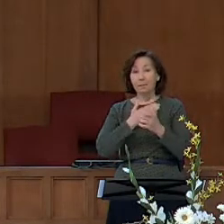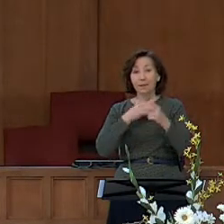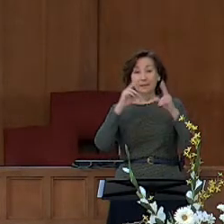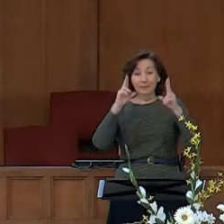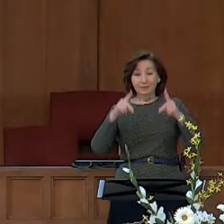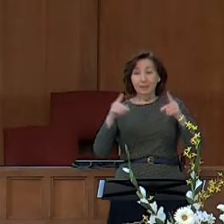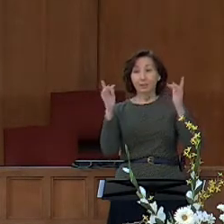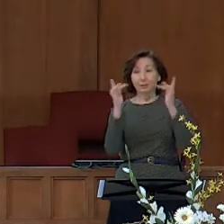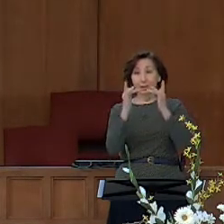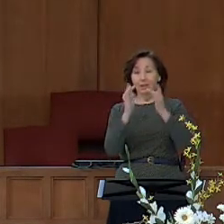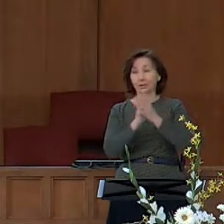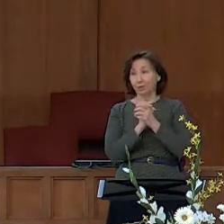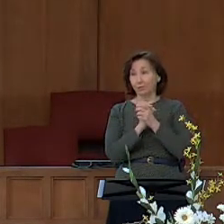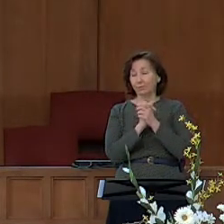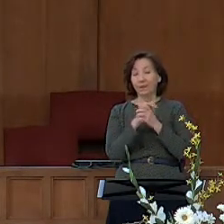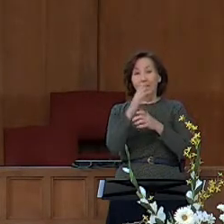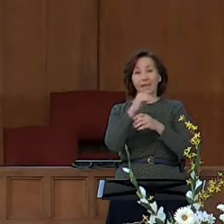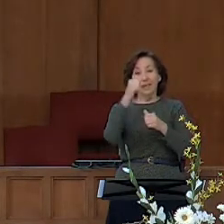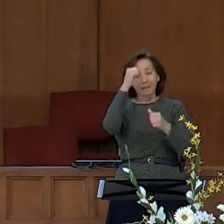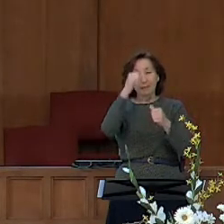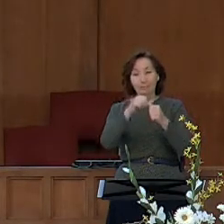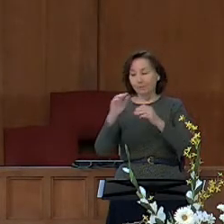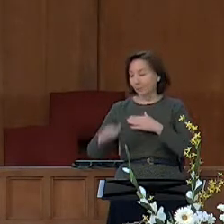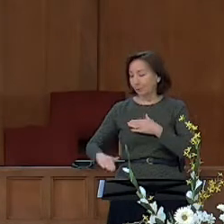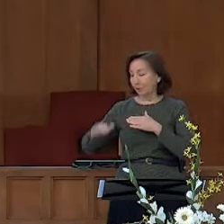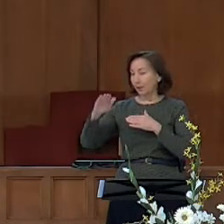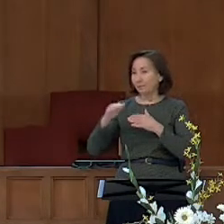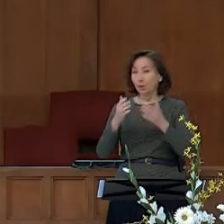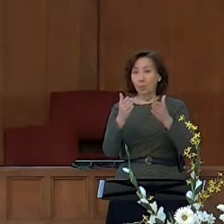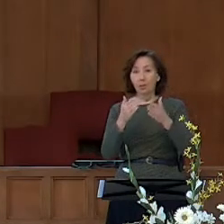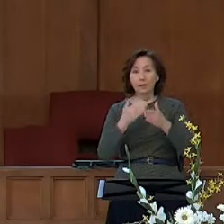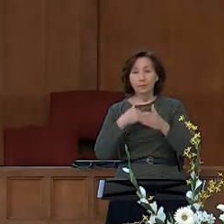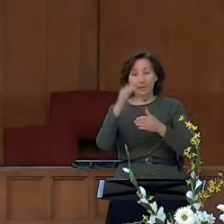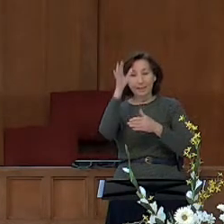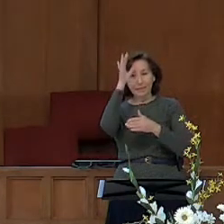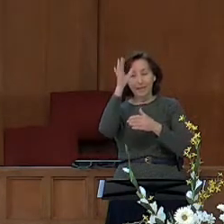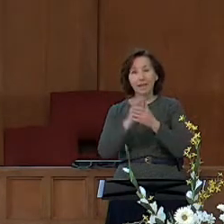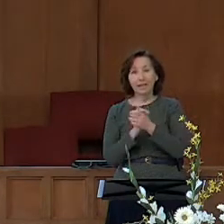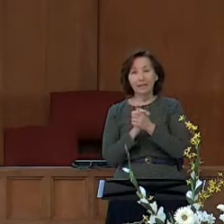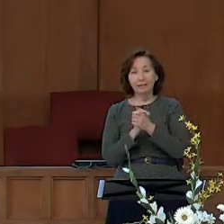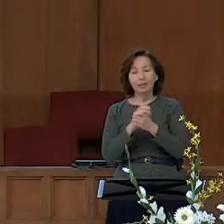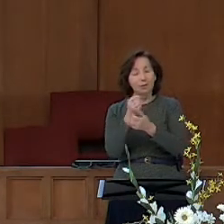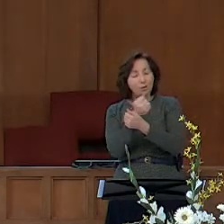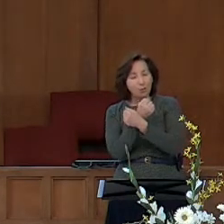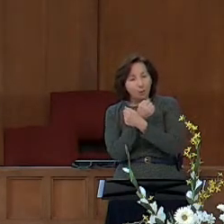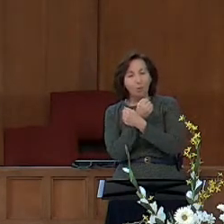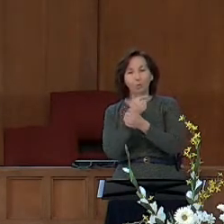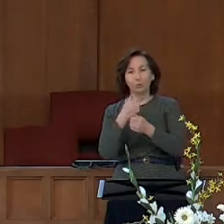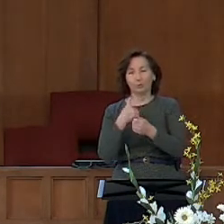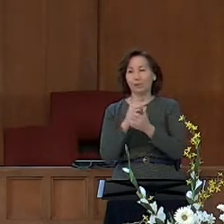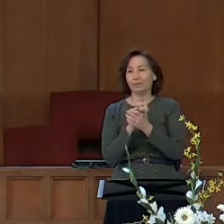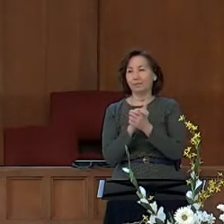touch. And I remember growing up wanting my dad so much just to hold me, just hug me. But my dad